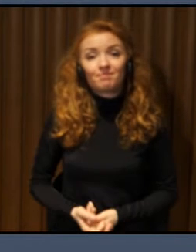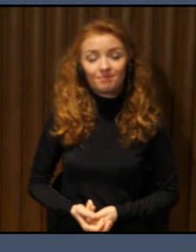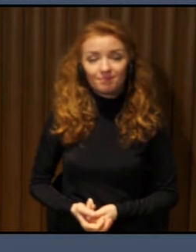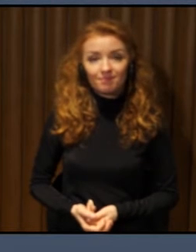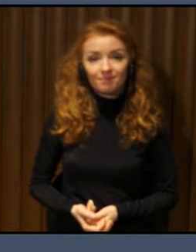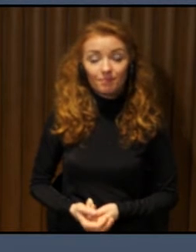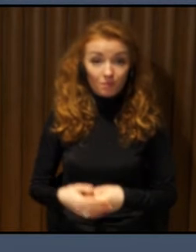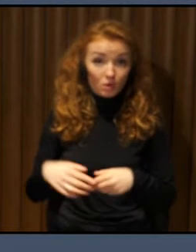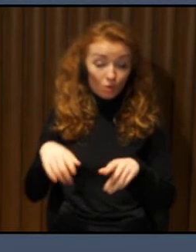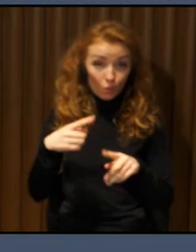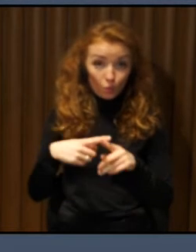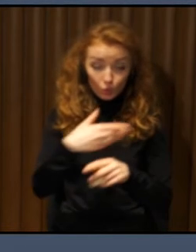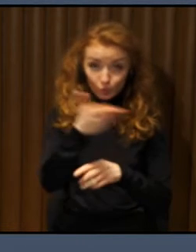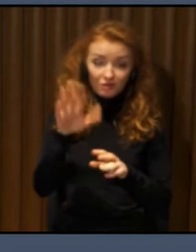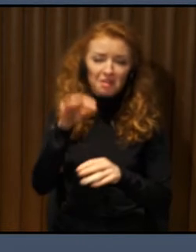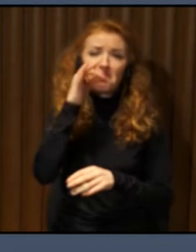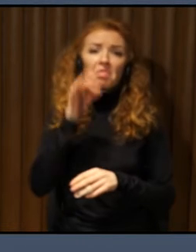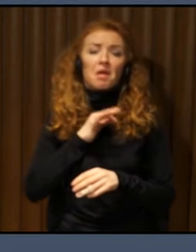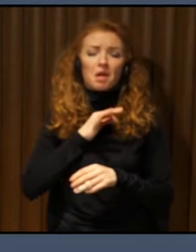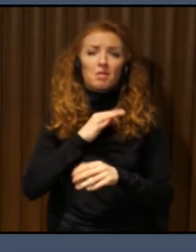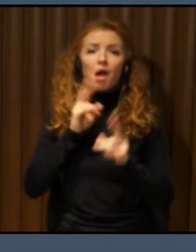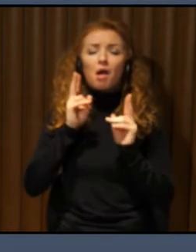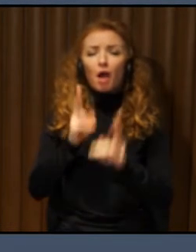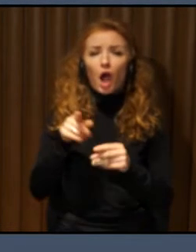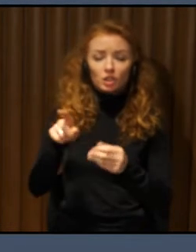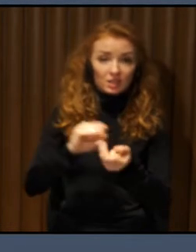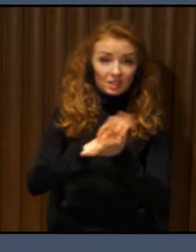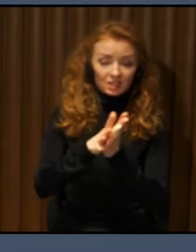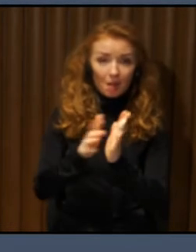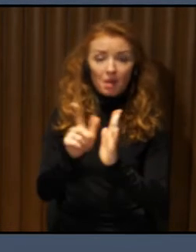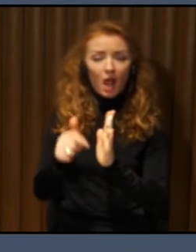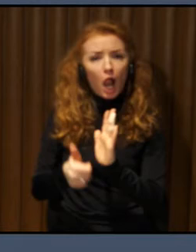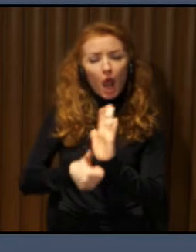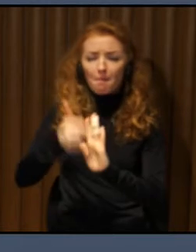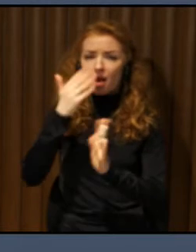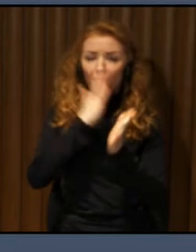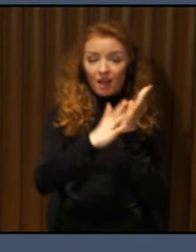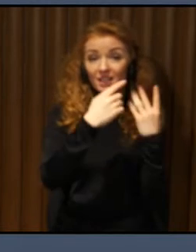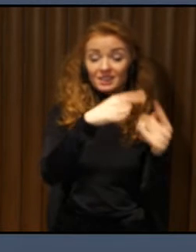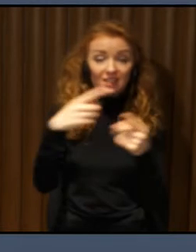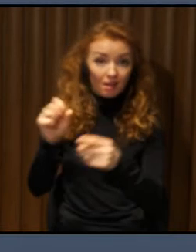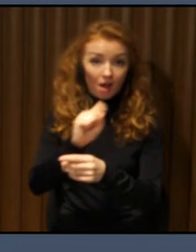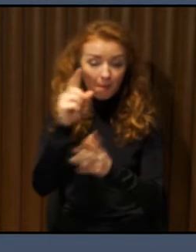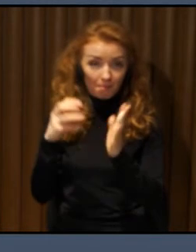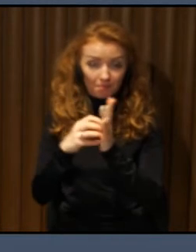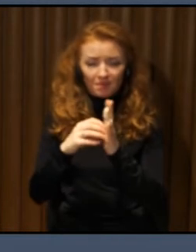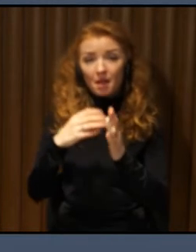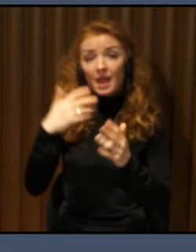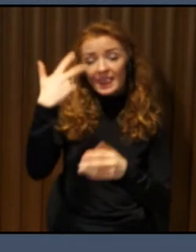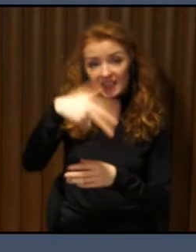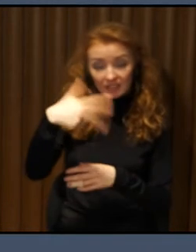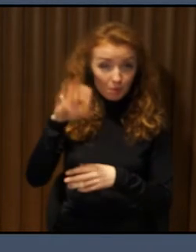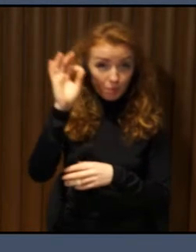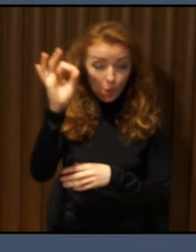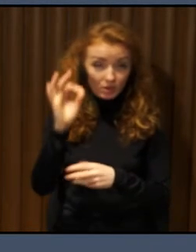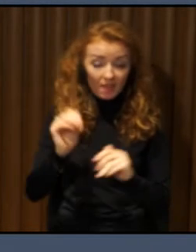system compare to others? So is 30% basic needs normal, or is it more like 50? And we can even break this down further to